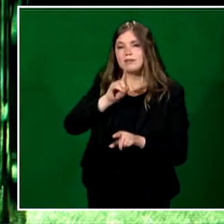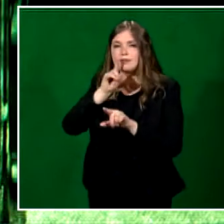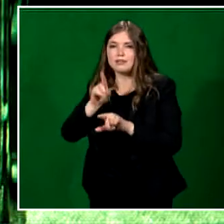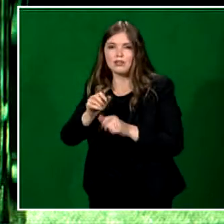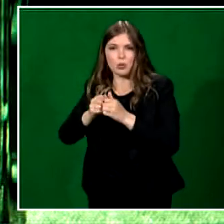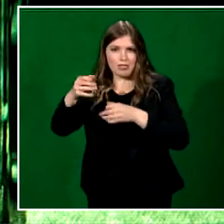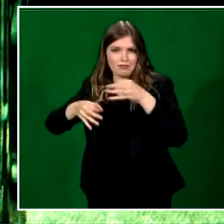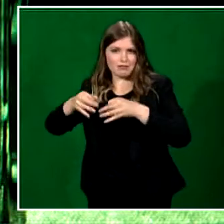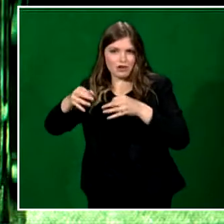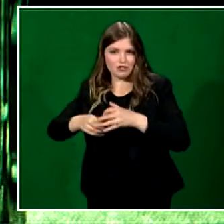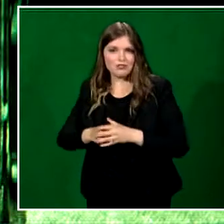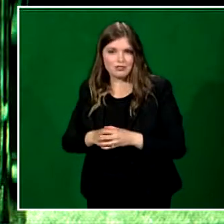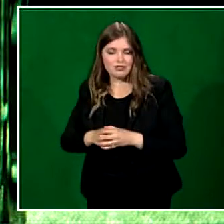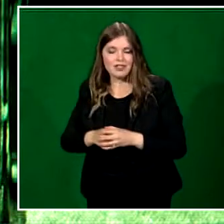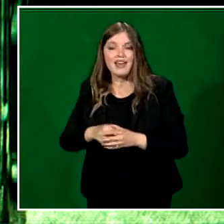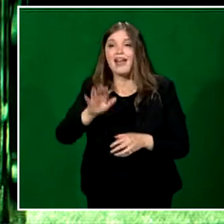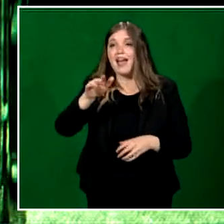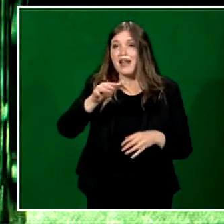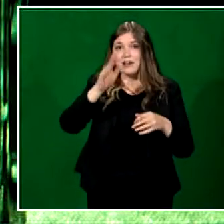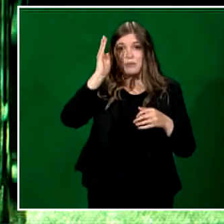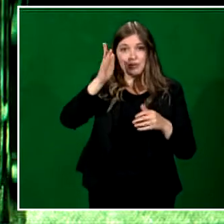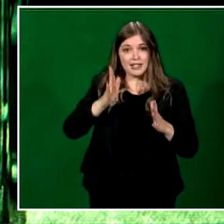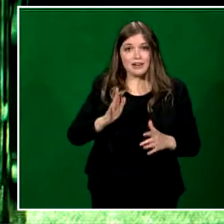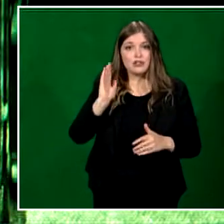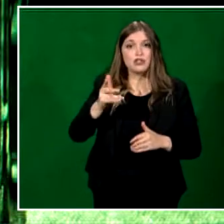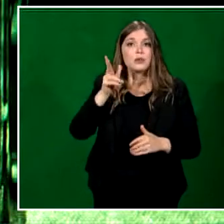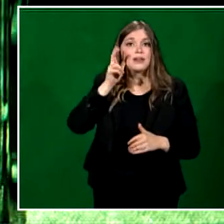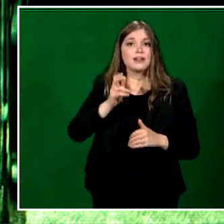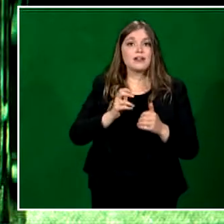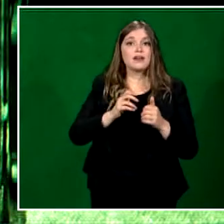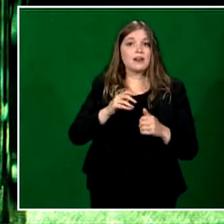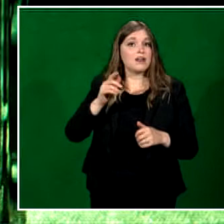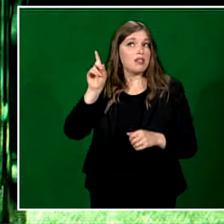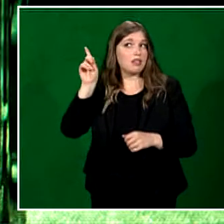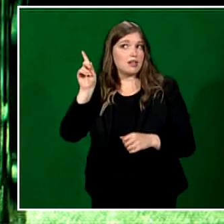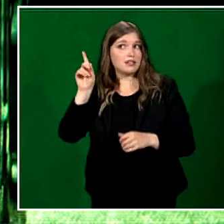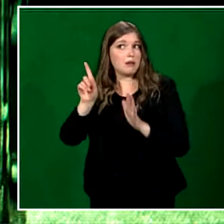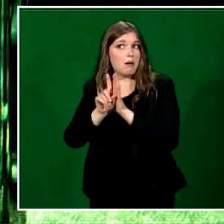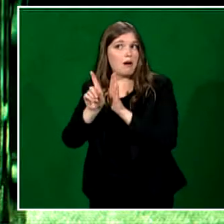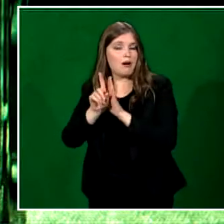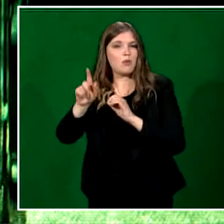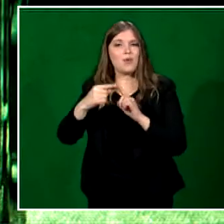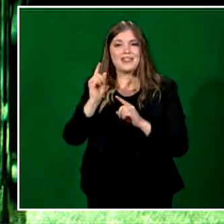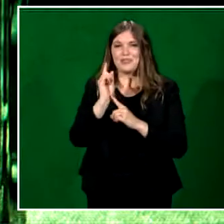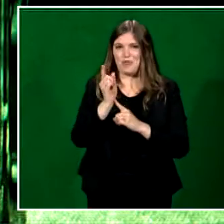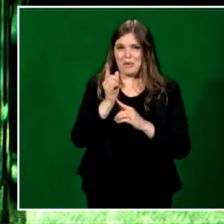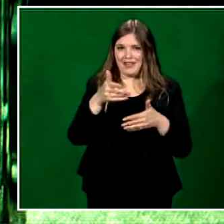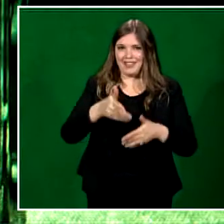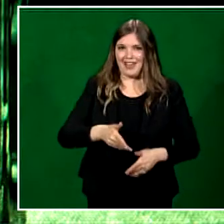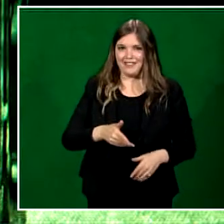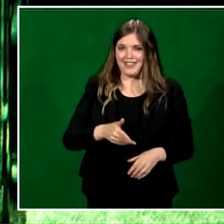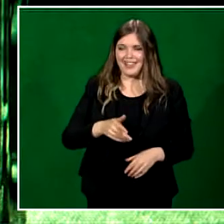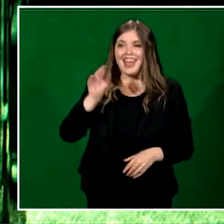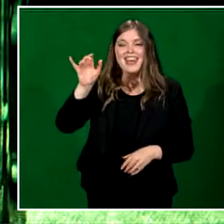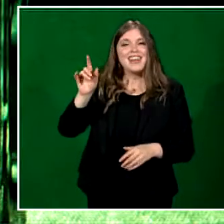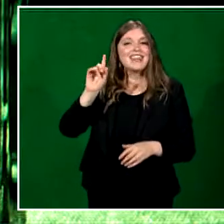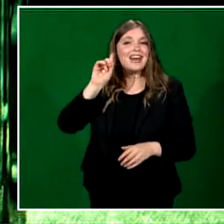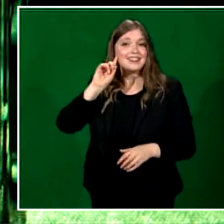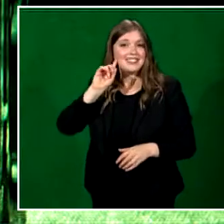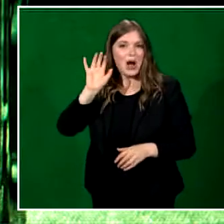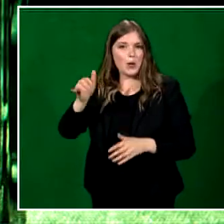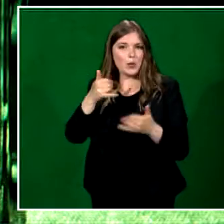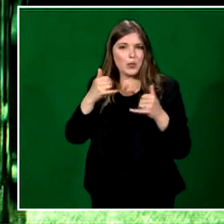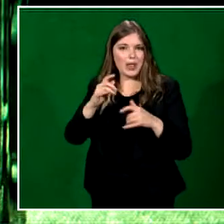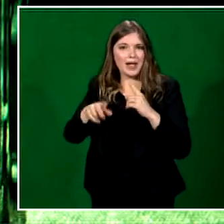you will hear the following warning sound when you have 1 minute left. There it is. The same sound will play when